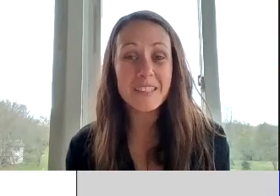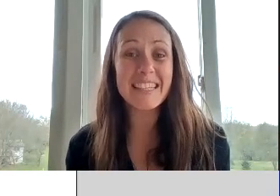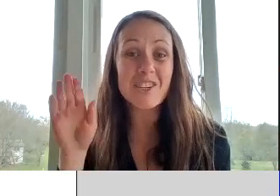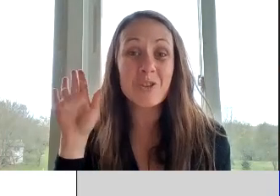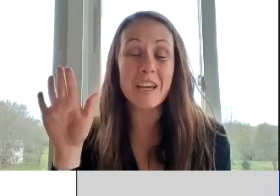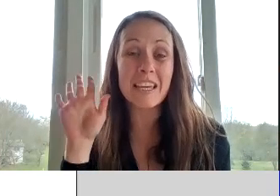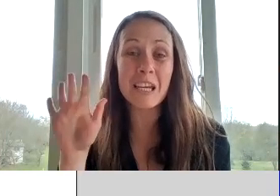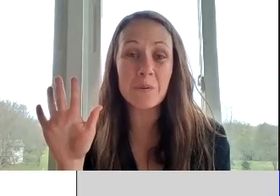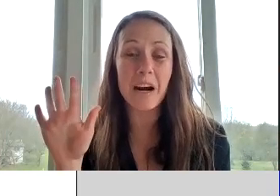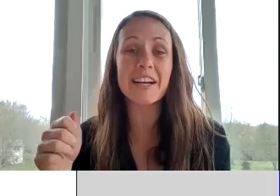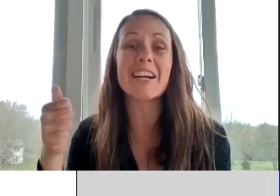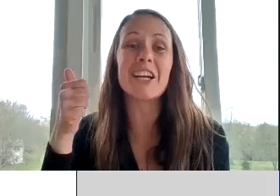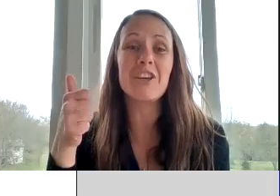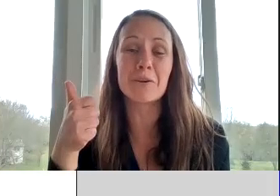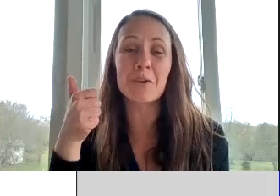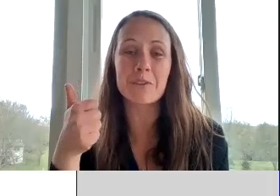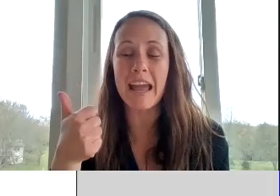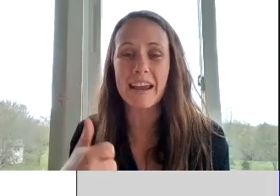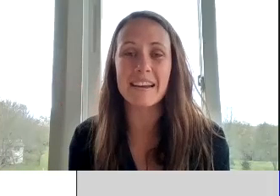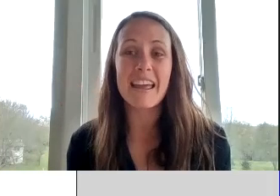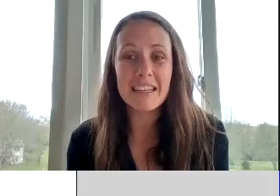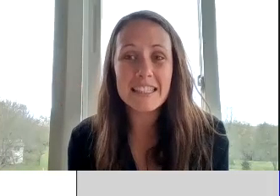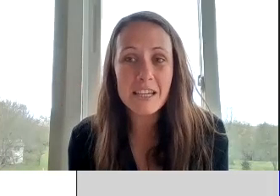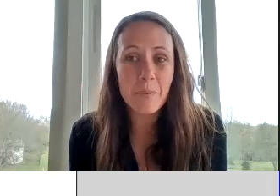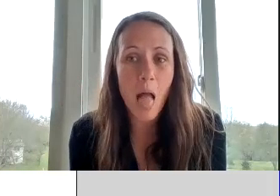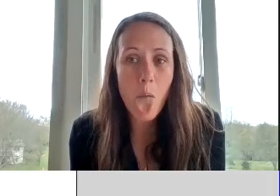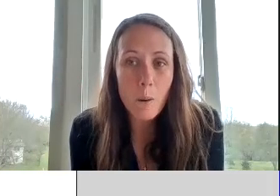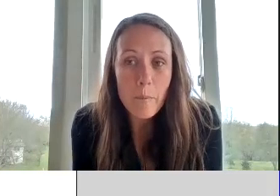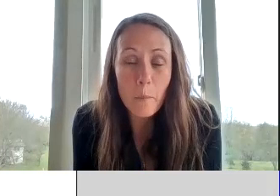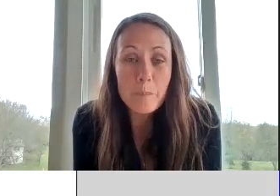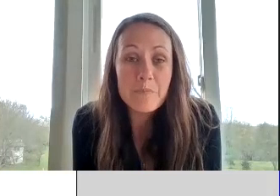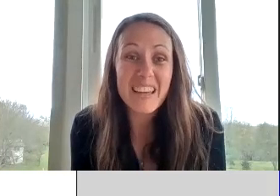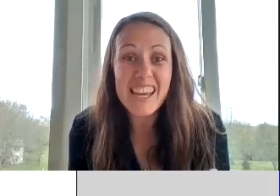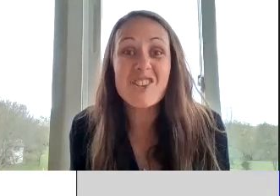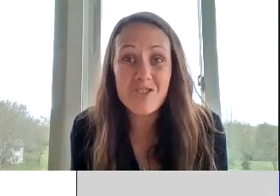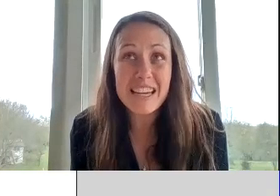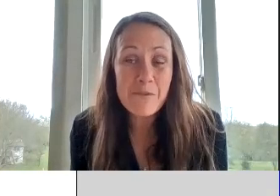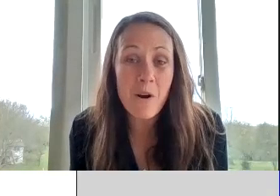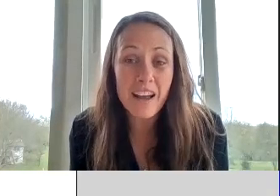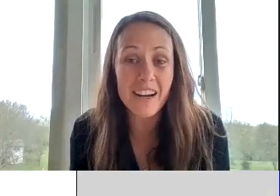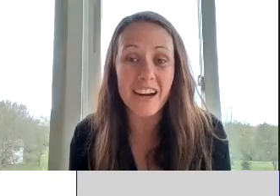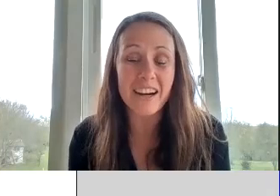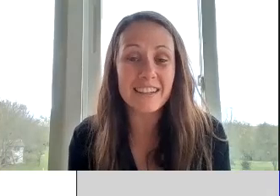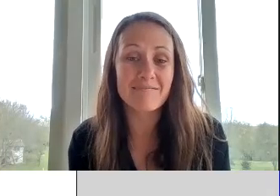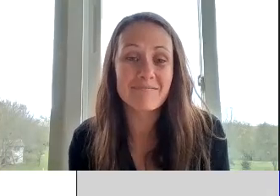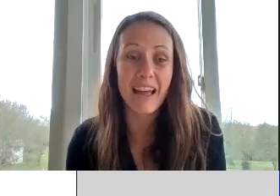If you said drinking water, you're right. The zebra is drinking water. I